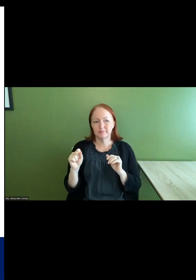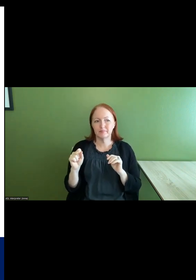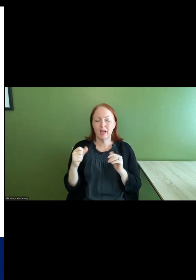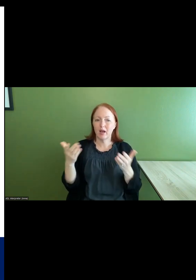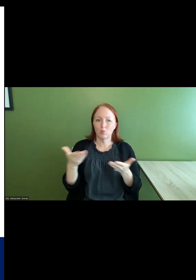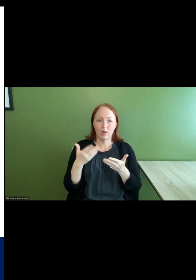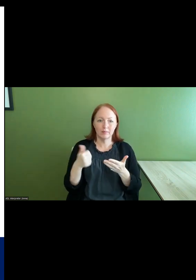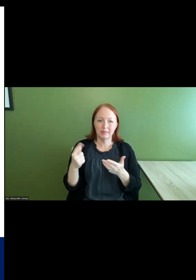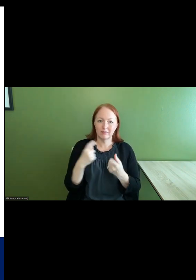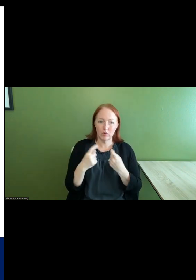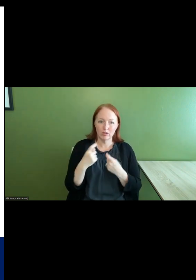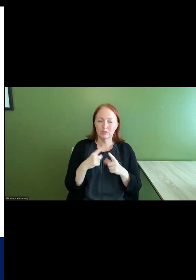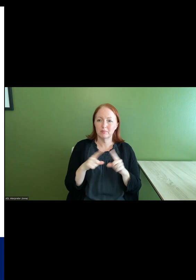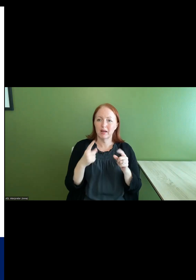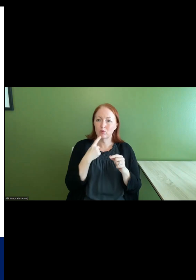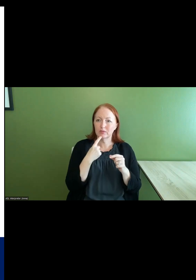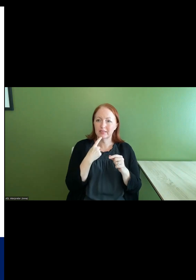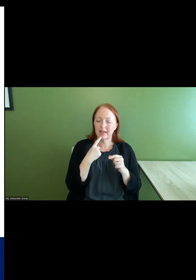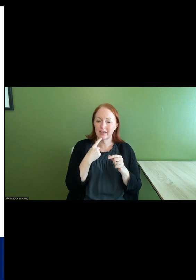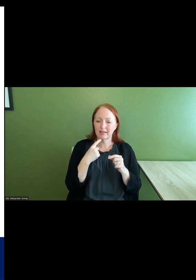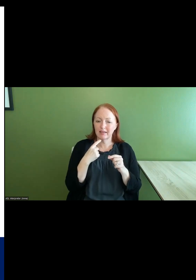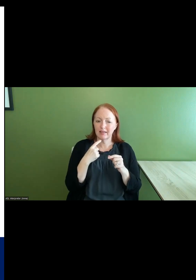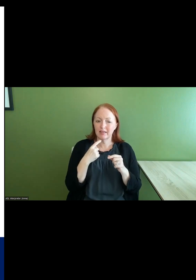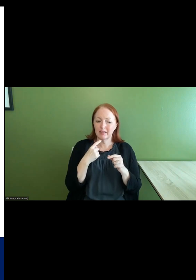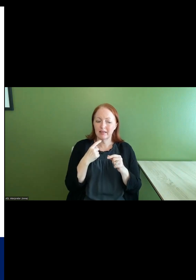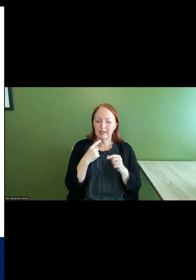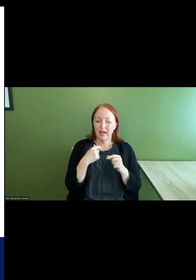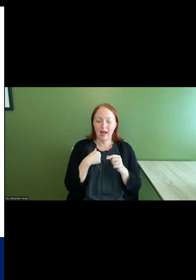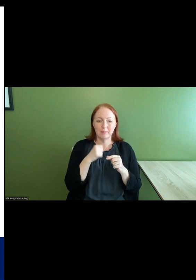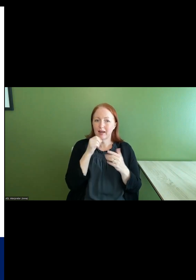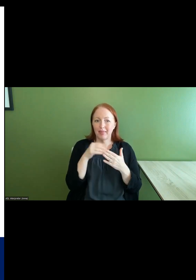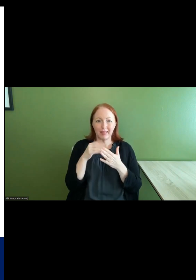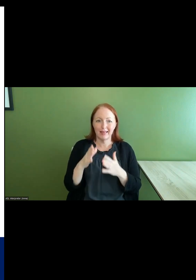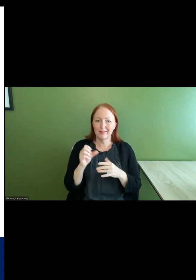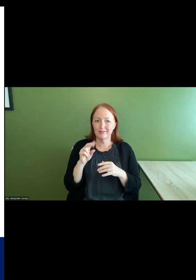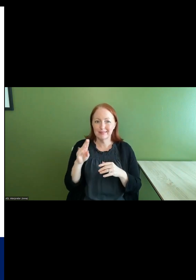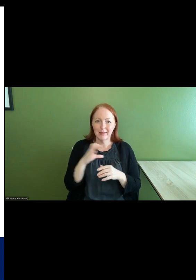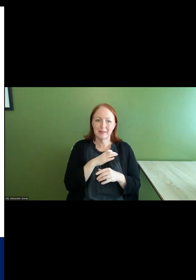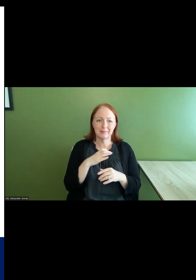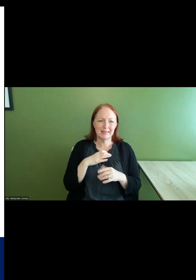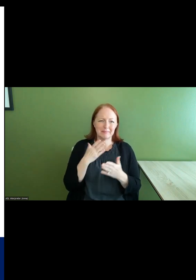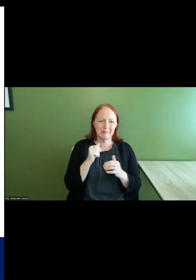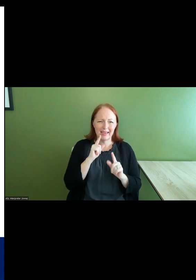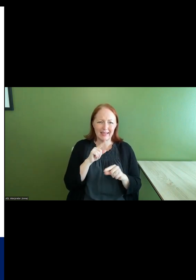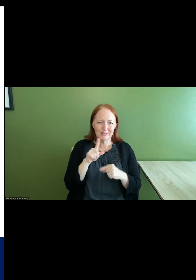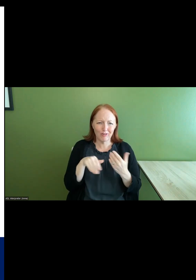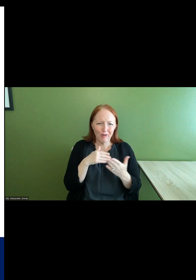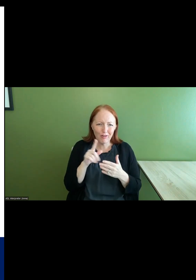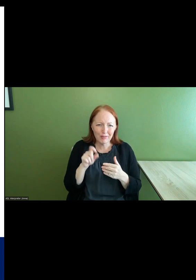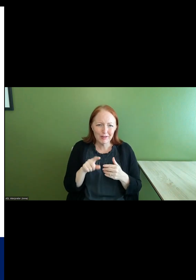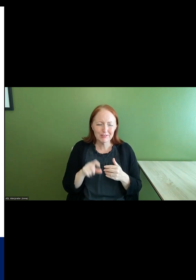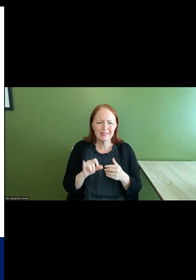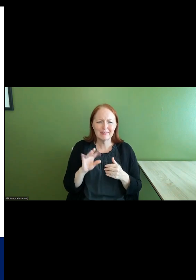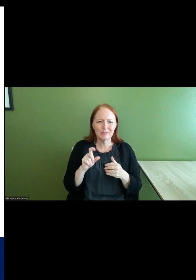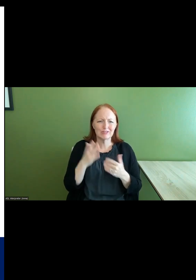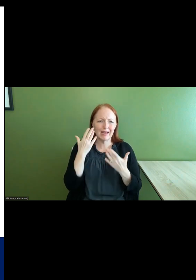welcome questions, but I will say that as I am not the leader of the subcommittee, I might not be able to answer all of the questions. And if there is a